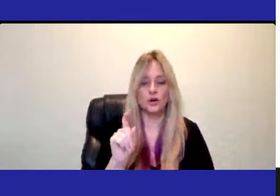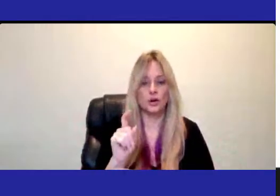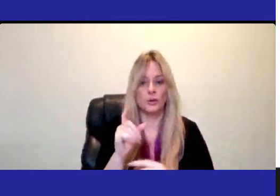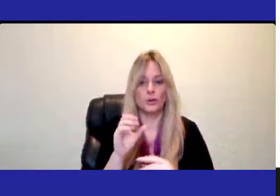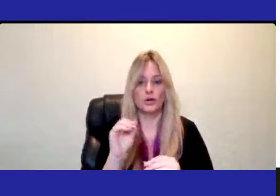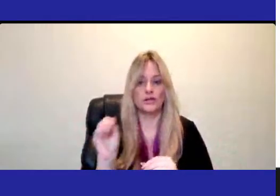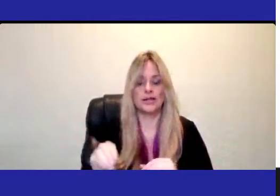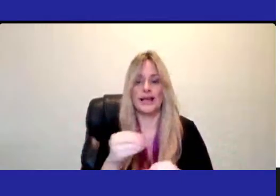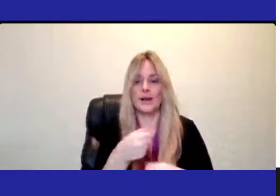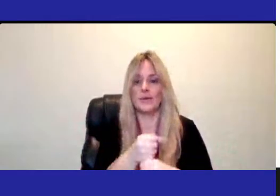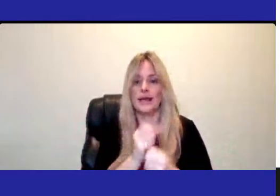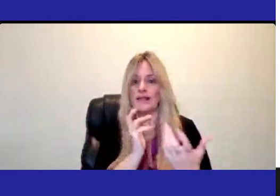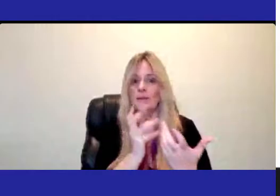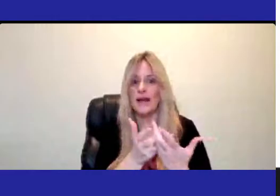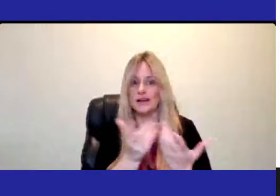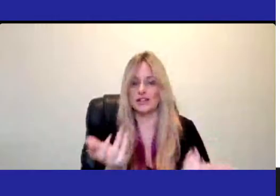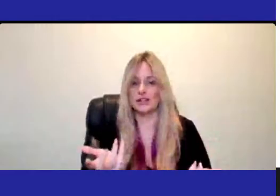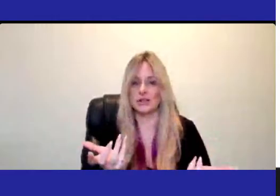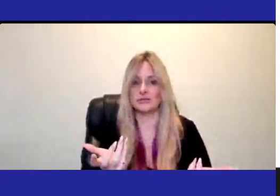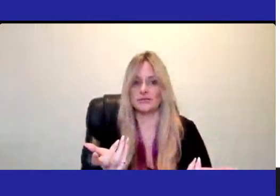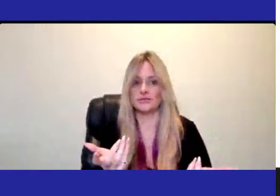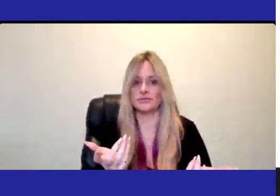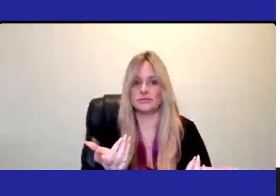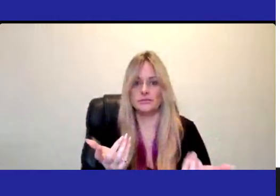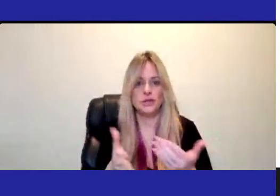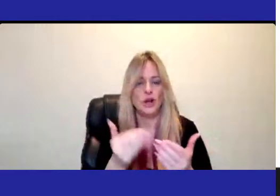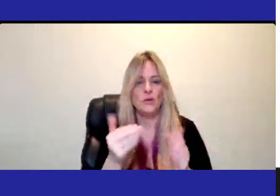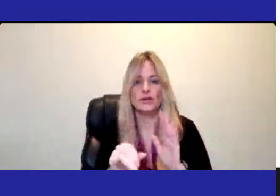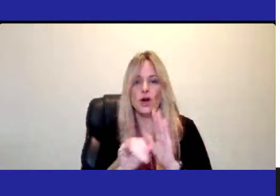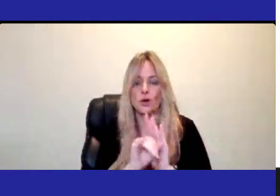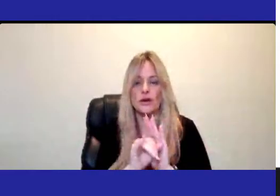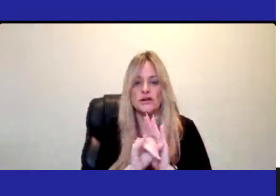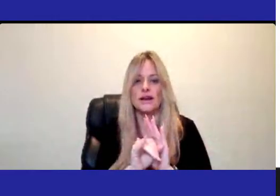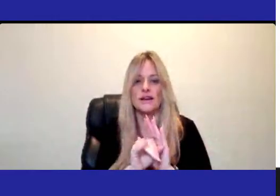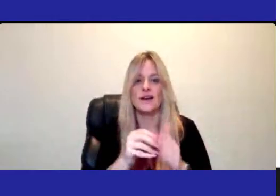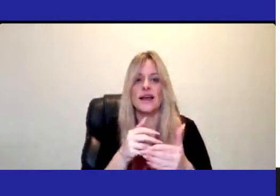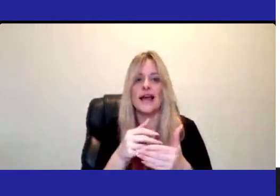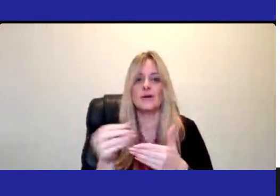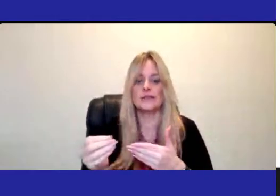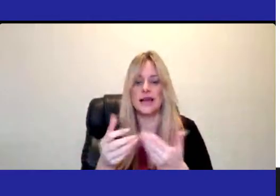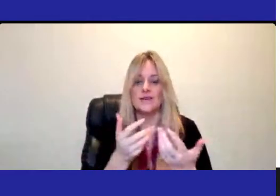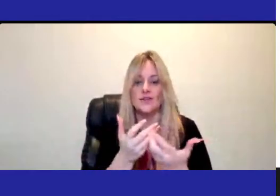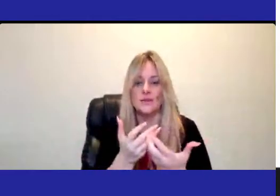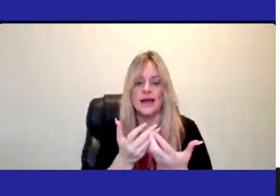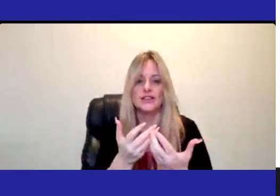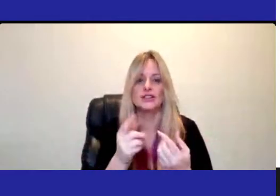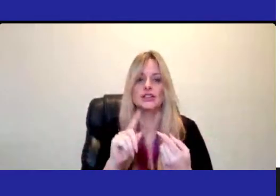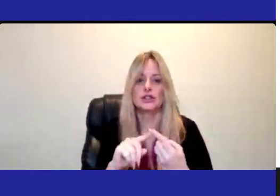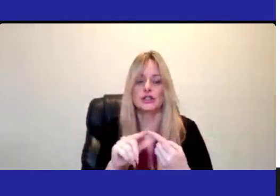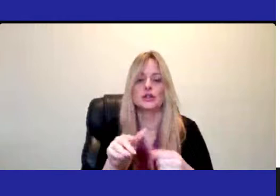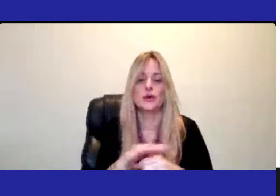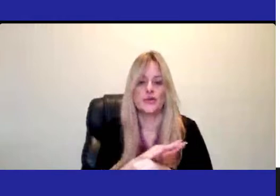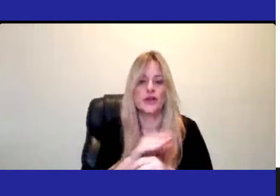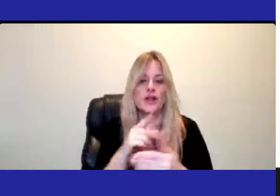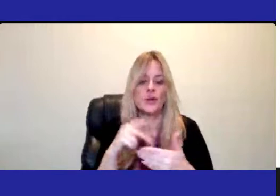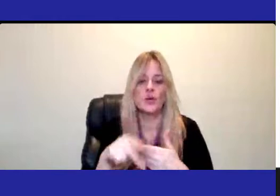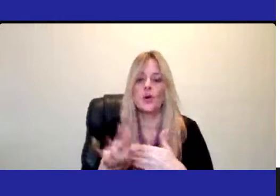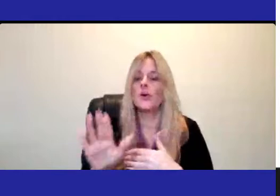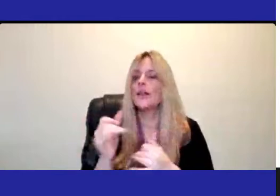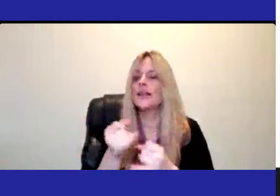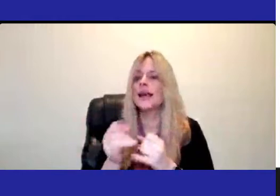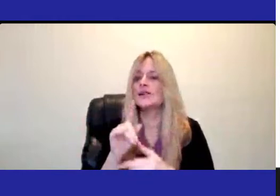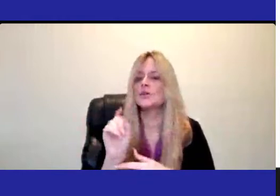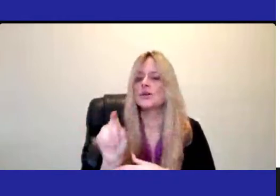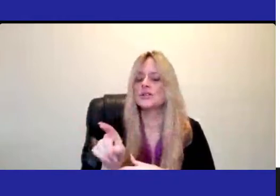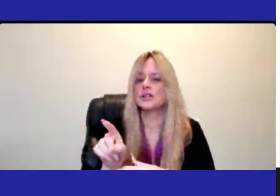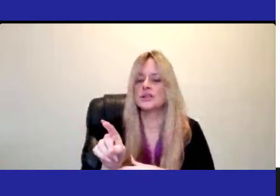but almost always Outside. identify outside of the match to fill the programs. And last question I had is related